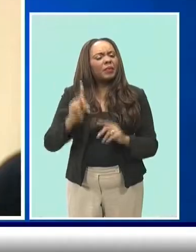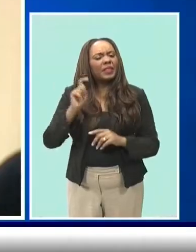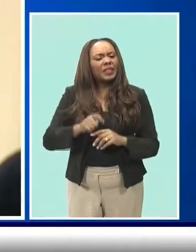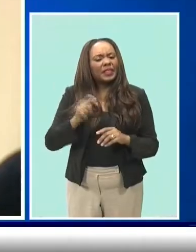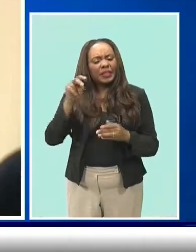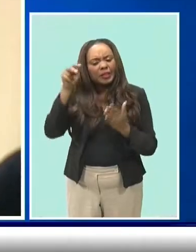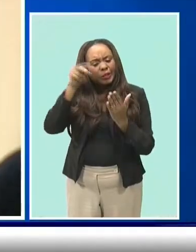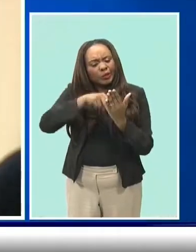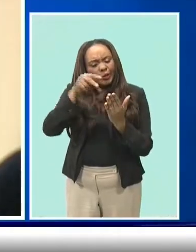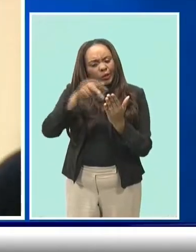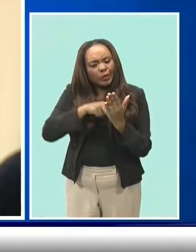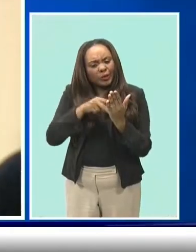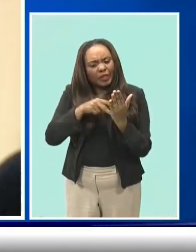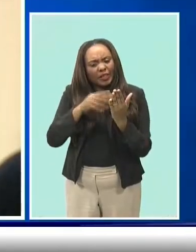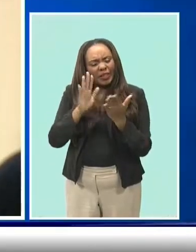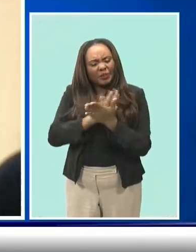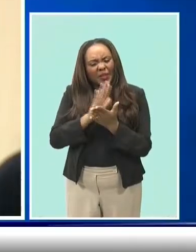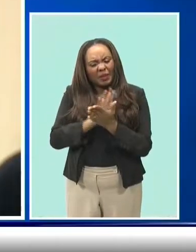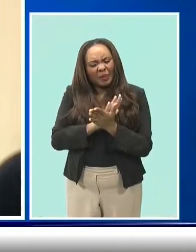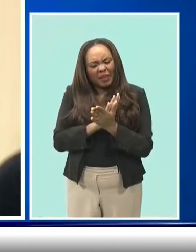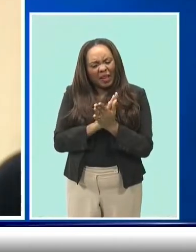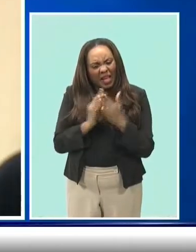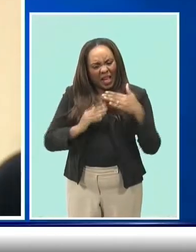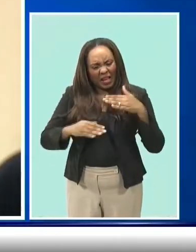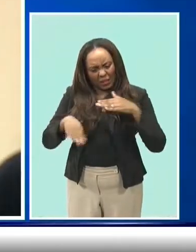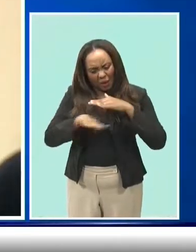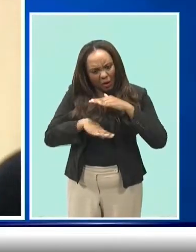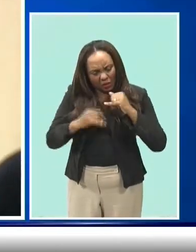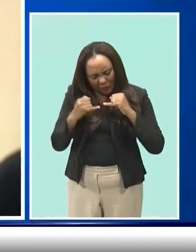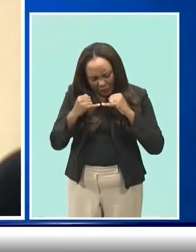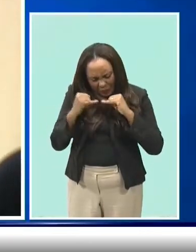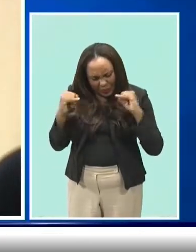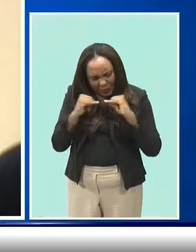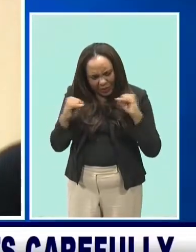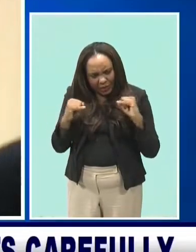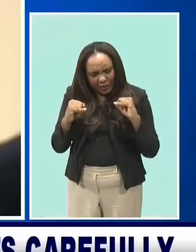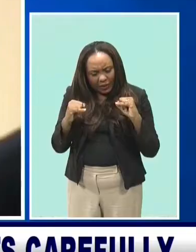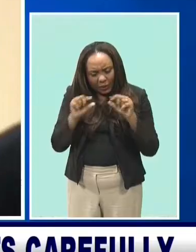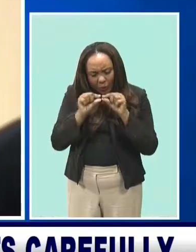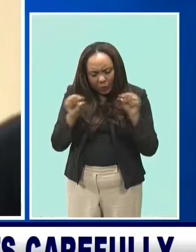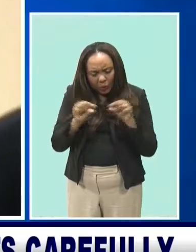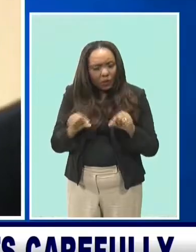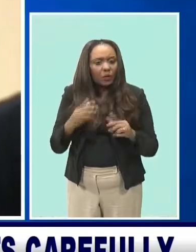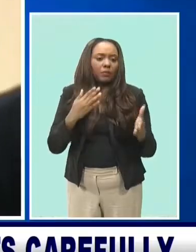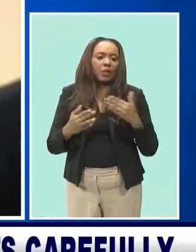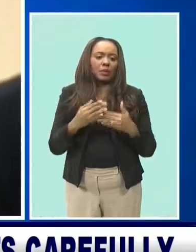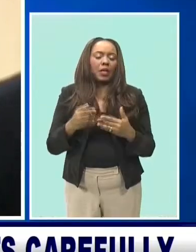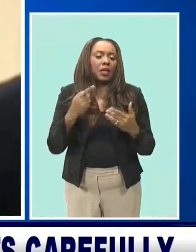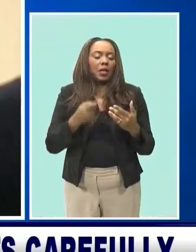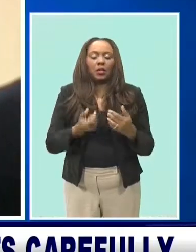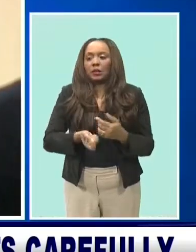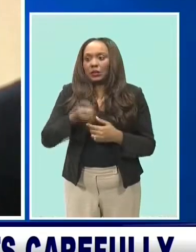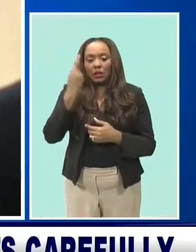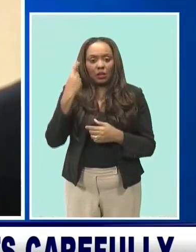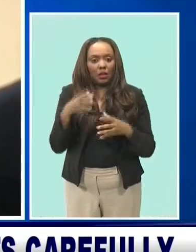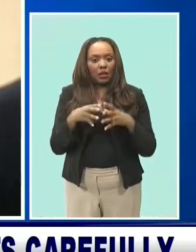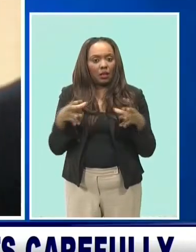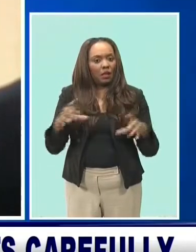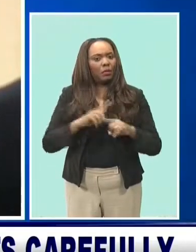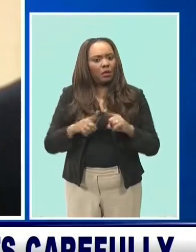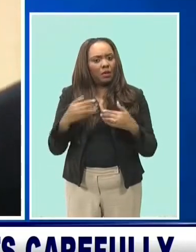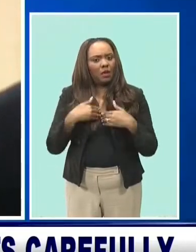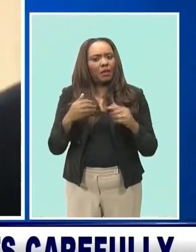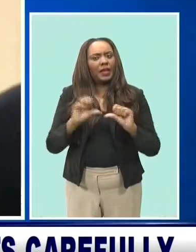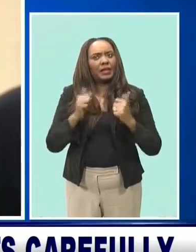And I appreciate that you may not be technically minded that you would want to sit and read the fine print, but then their agencies,